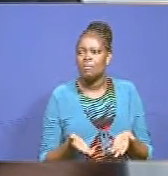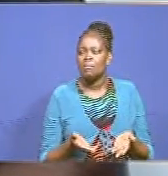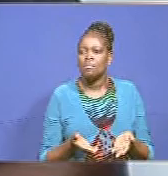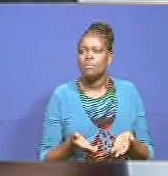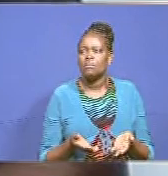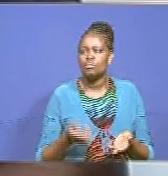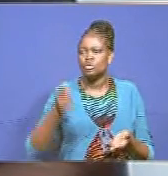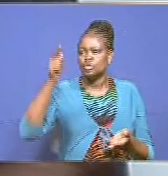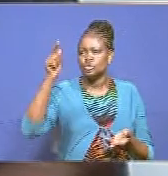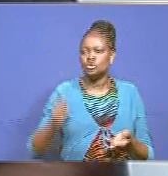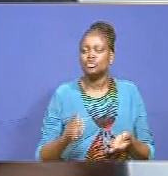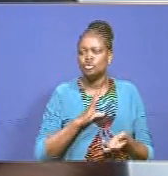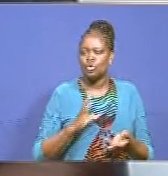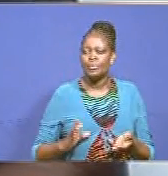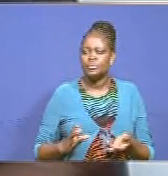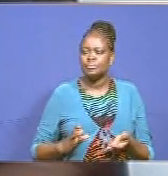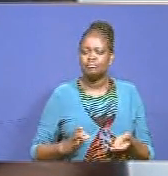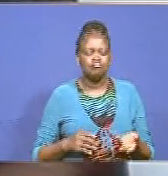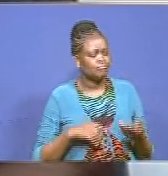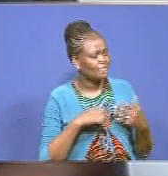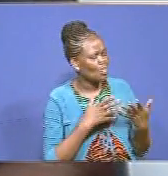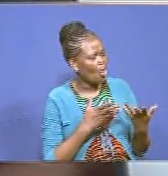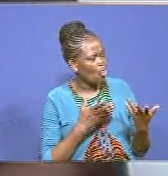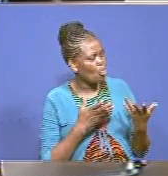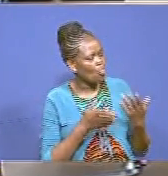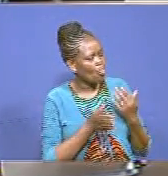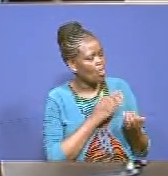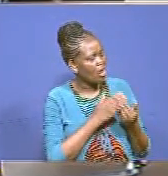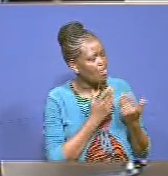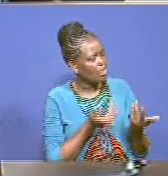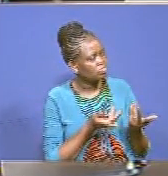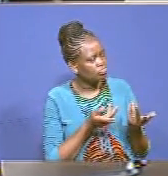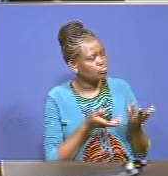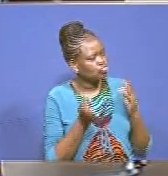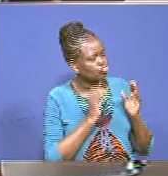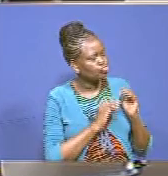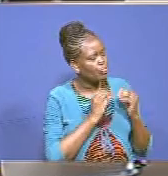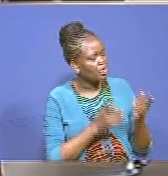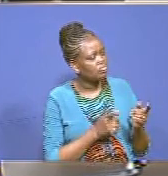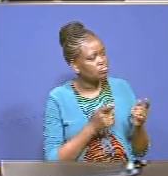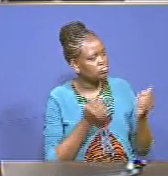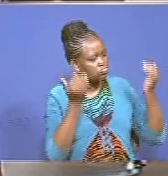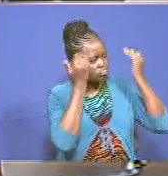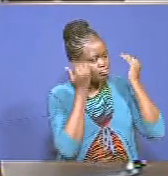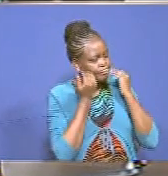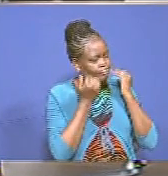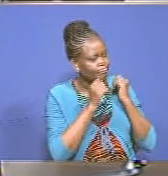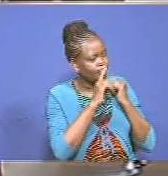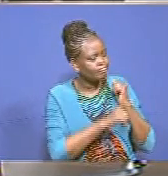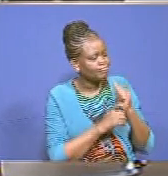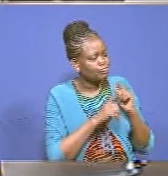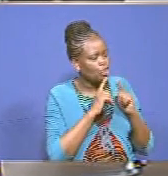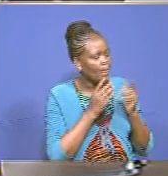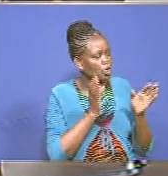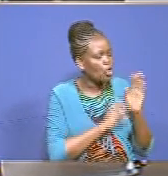the Judicial Commission. Mm-hmm. So how do we take care of the, you know, what you're saying is essentially corruption within the tribunal? How? Are you talking about